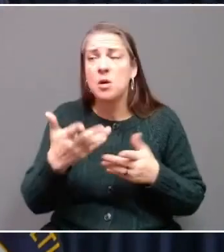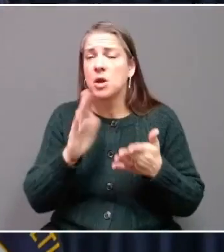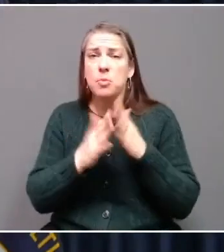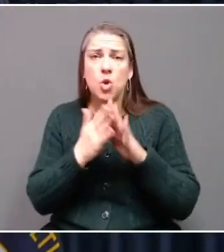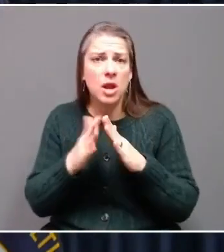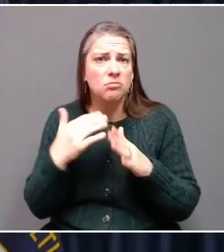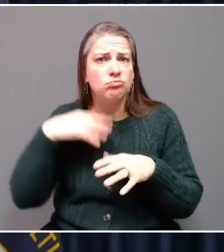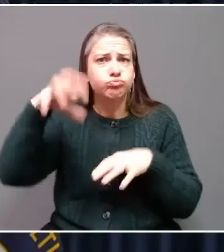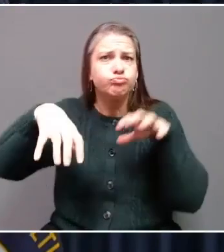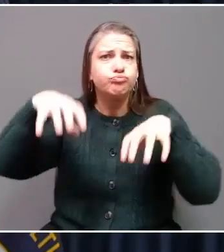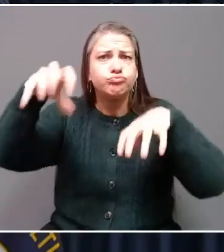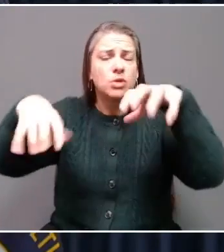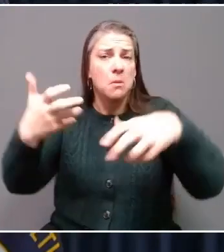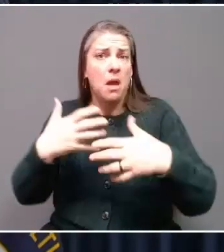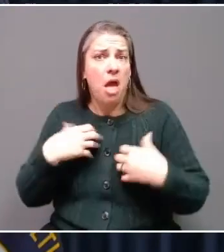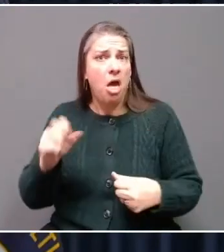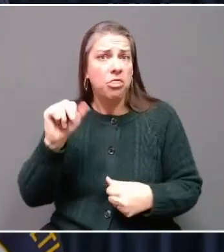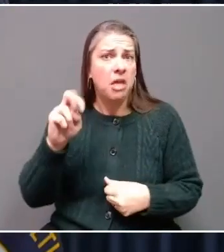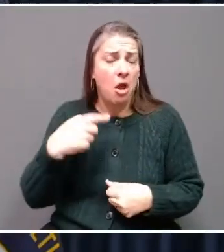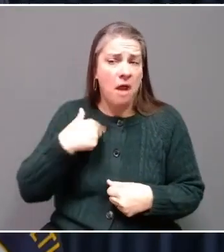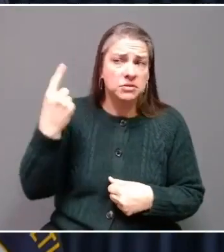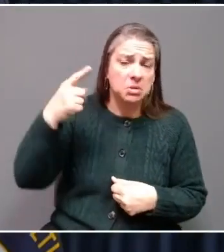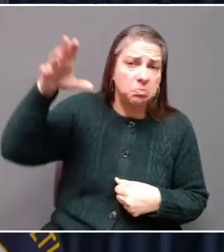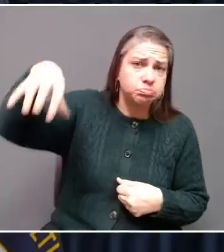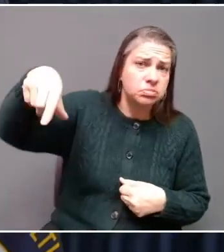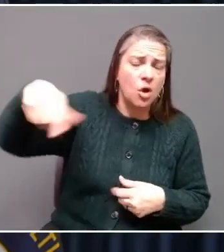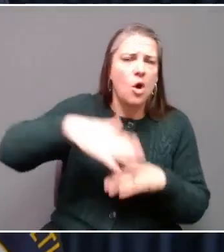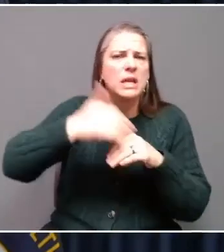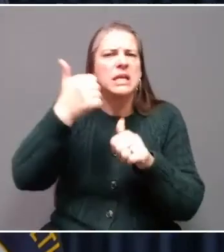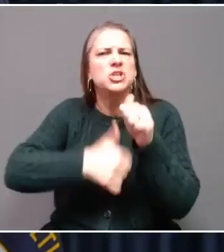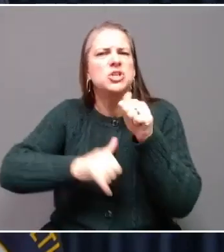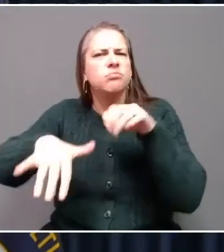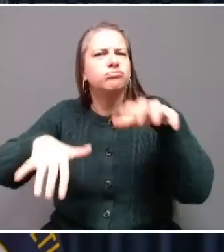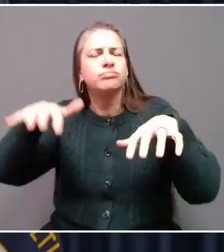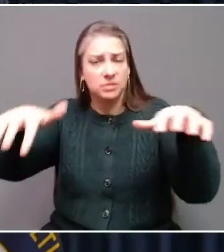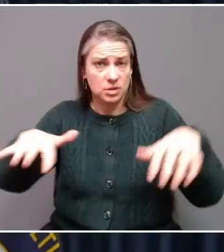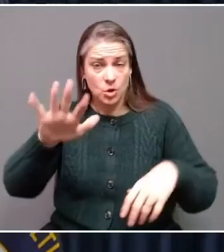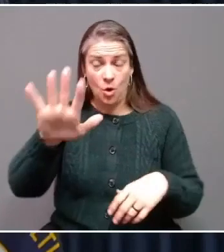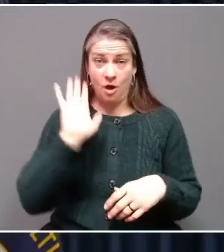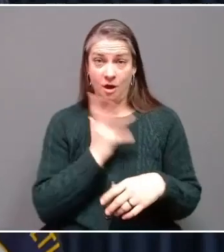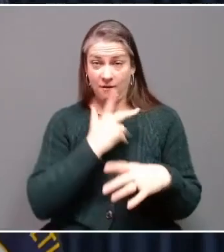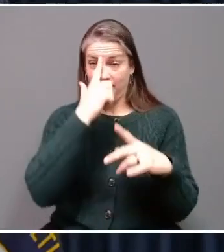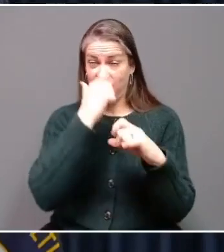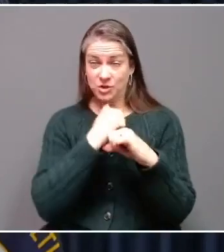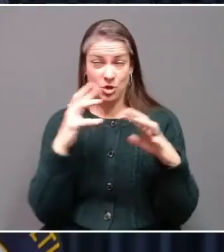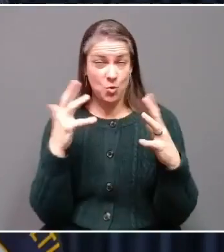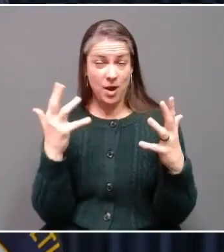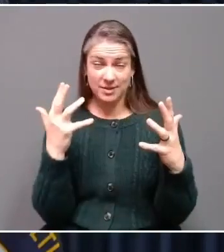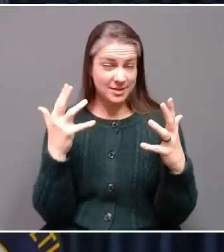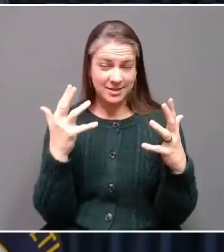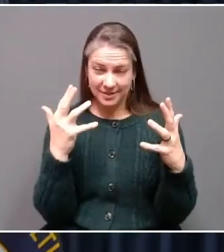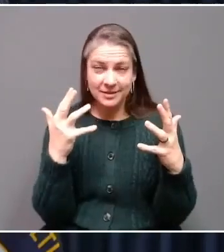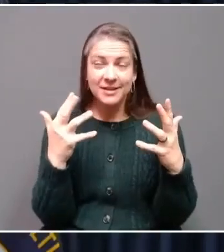healthcare access of some form on each of them. So to help bring this vision to life, we announced this last week. Well, I couldn't,